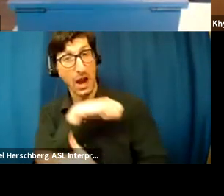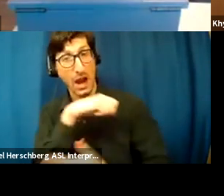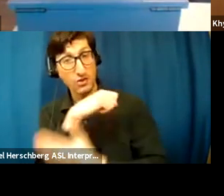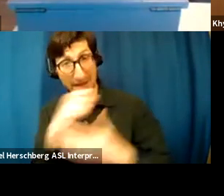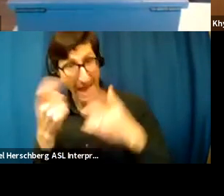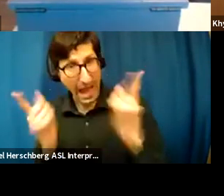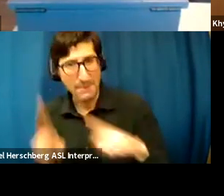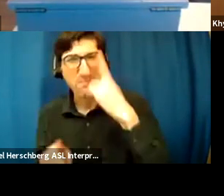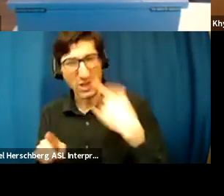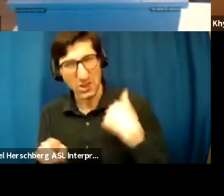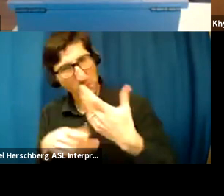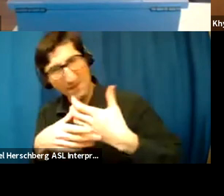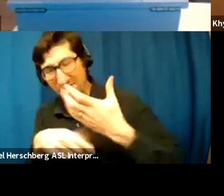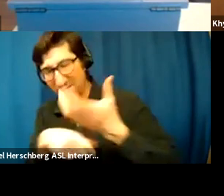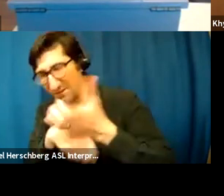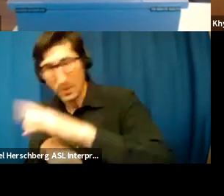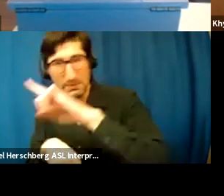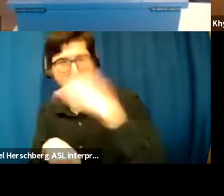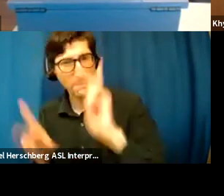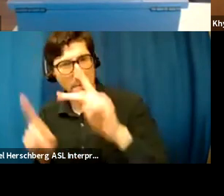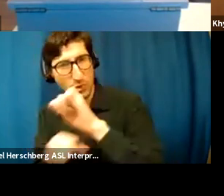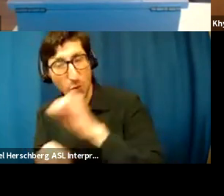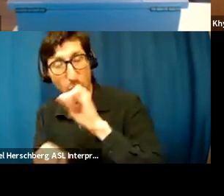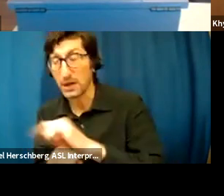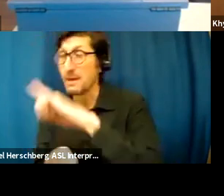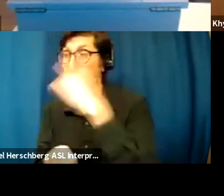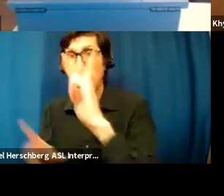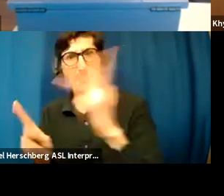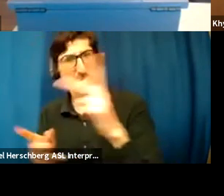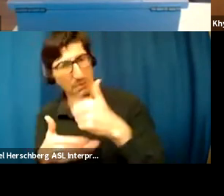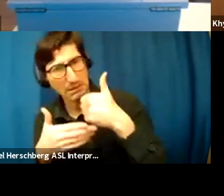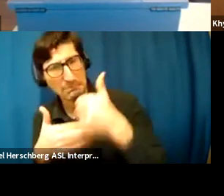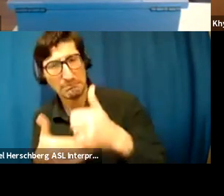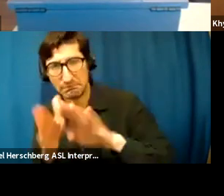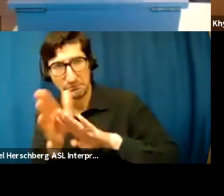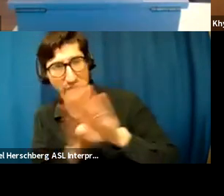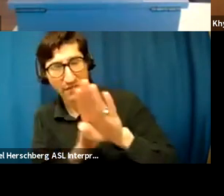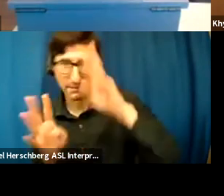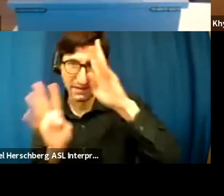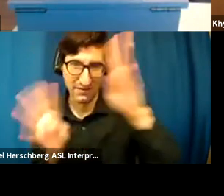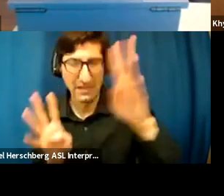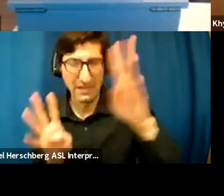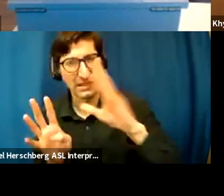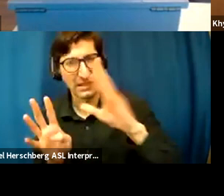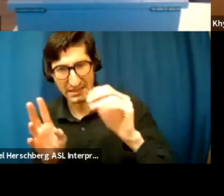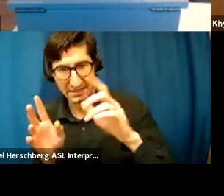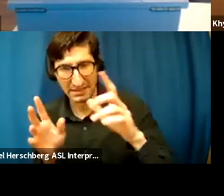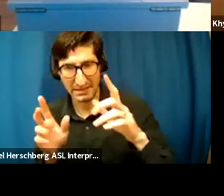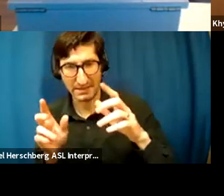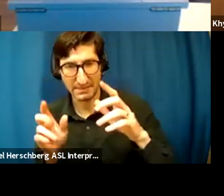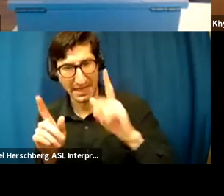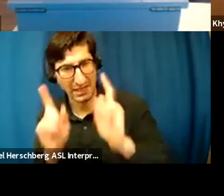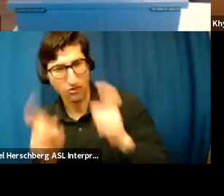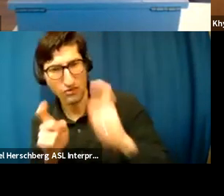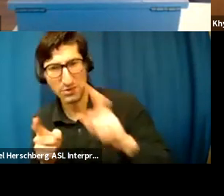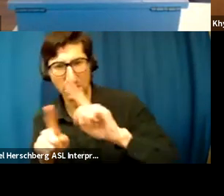Black people. Despite this atrocity, Black people were major contributors of inventions and innovations across all fields and